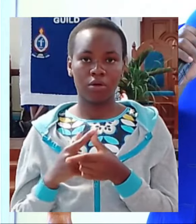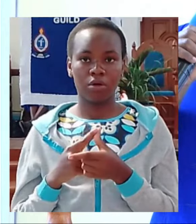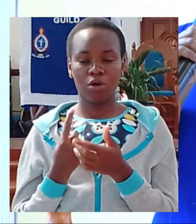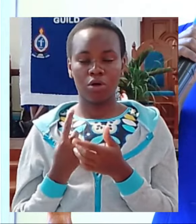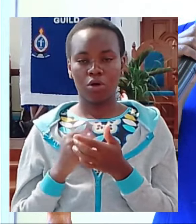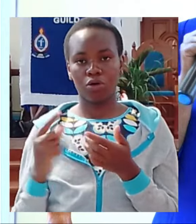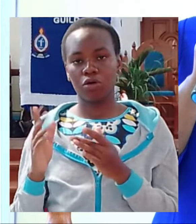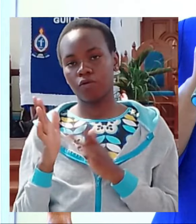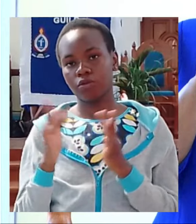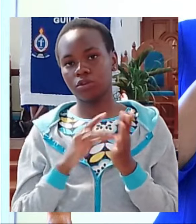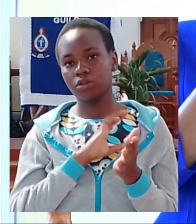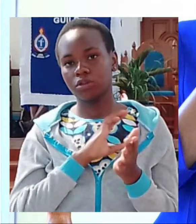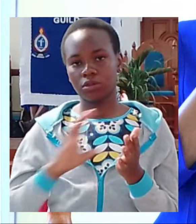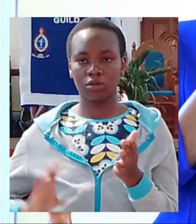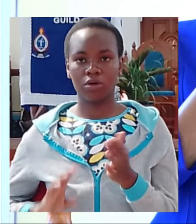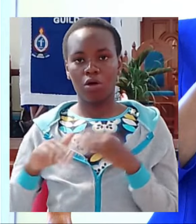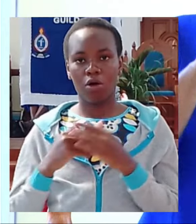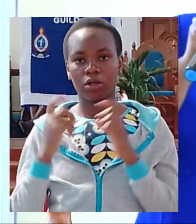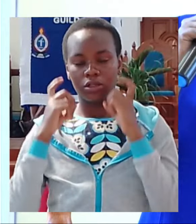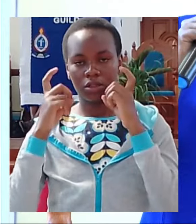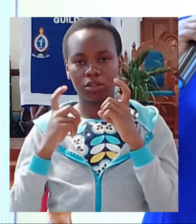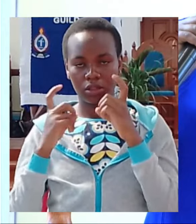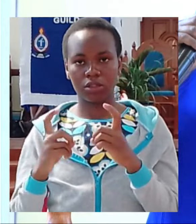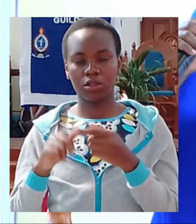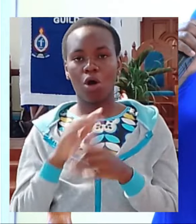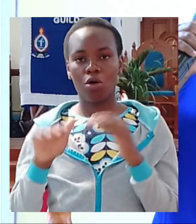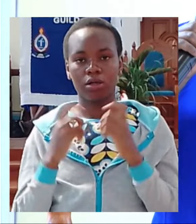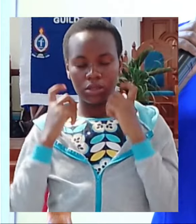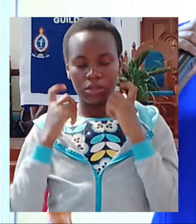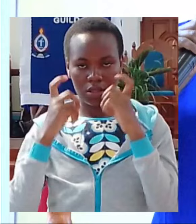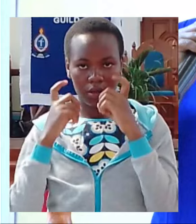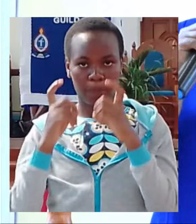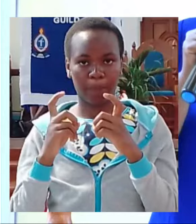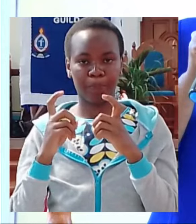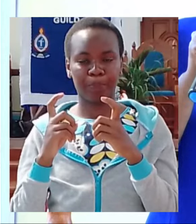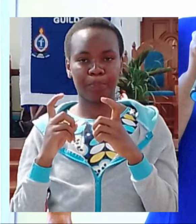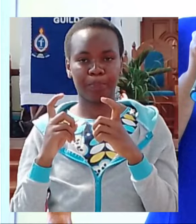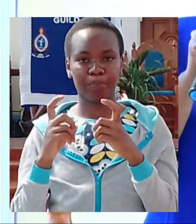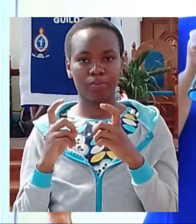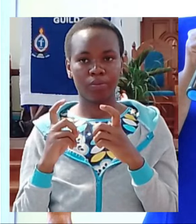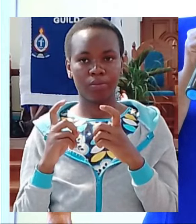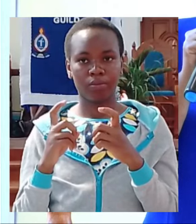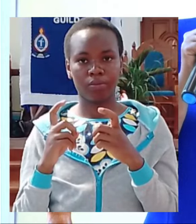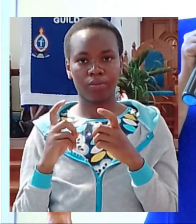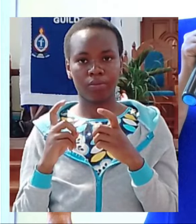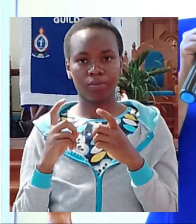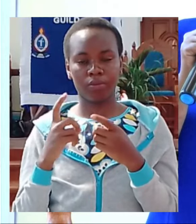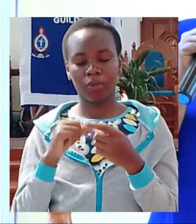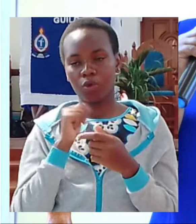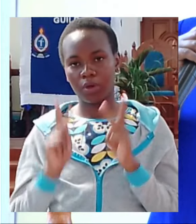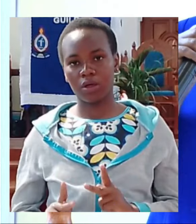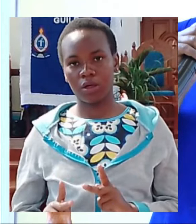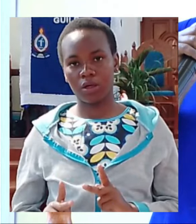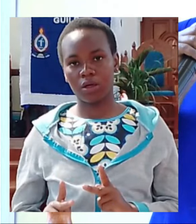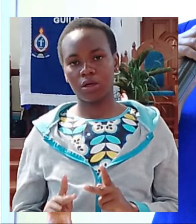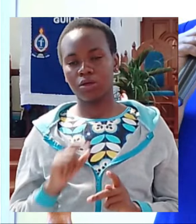God. Sisi sote ni watenda dhambi, demwe yona wanyona. All of us, there is no one,